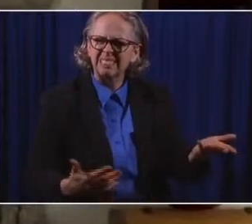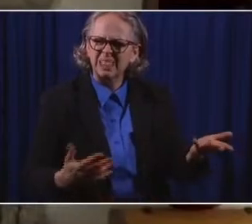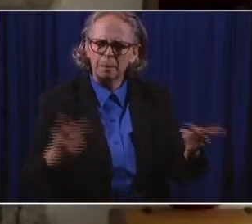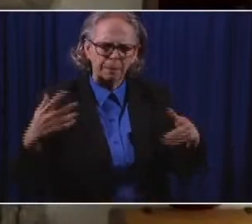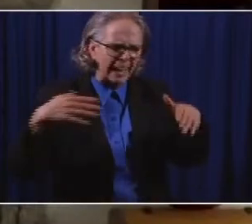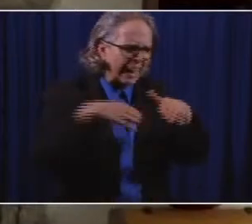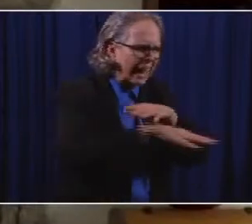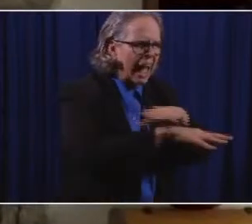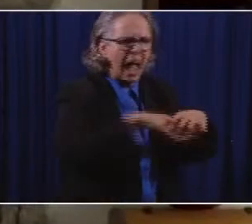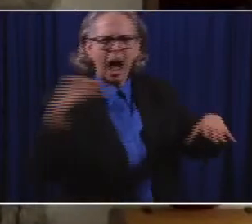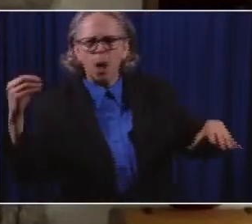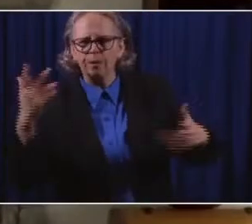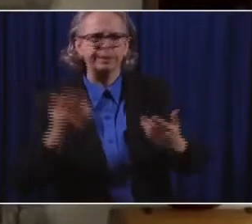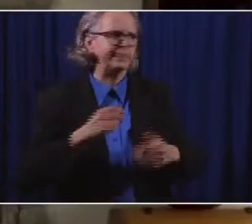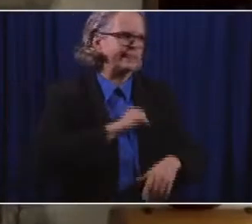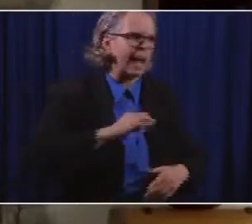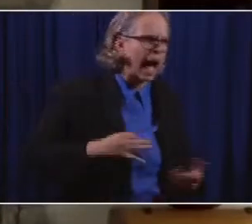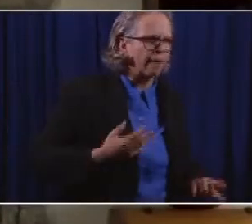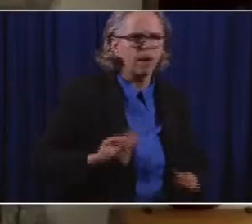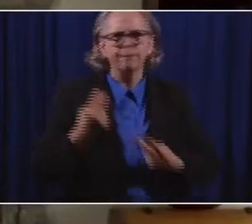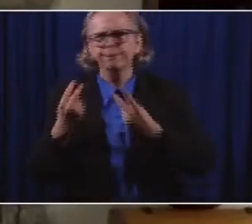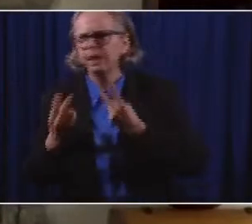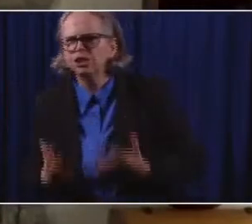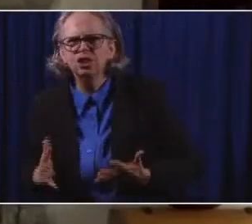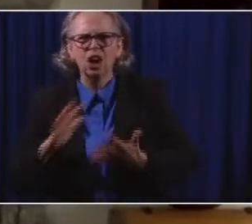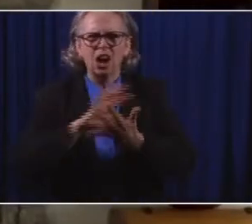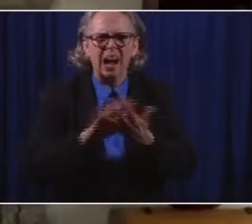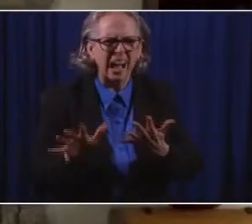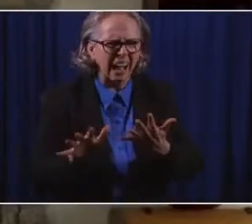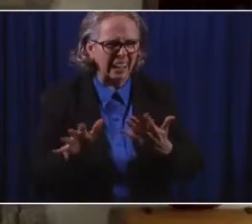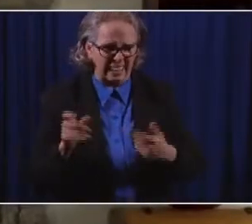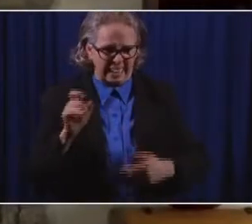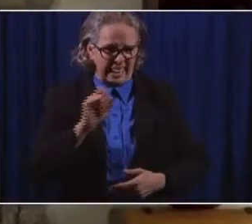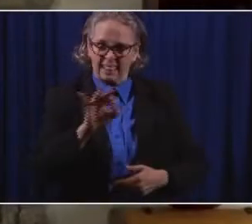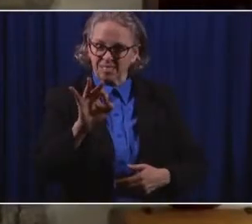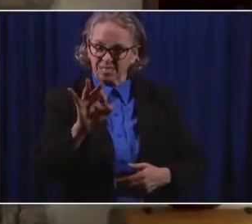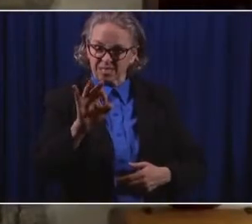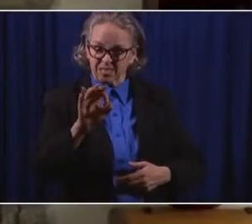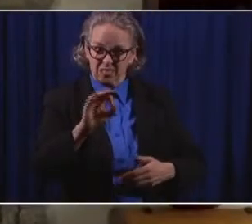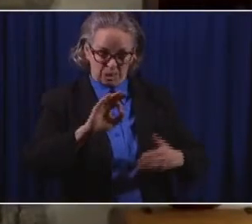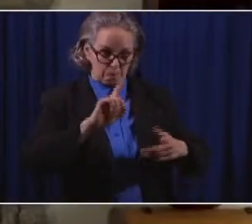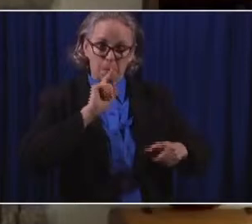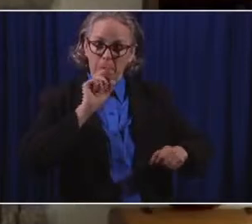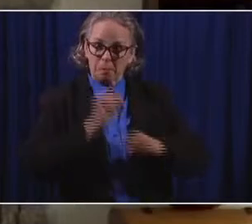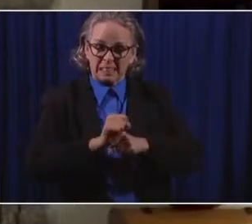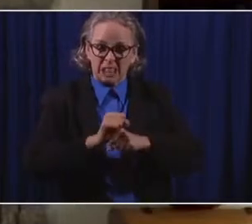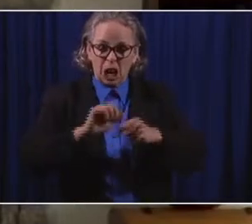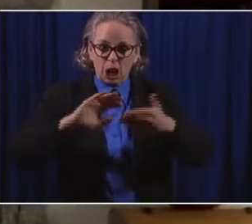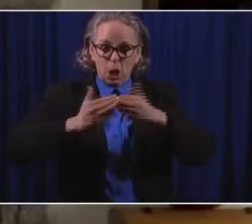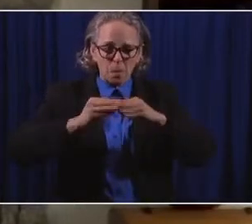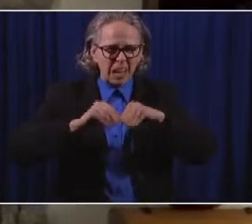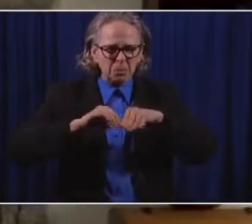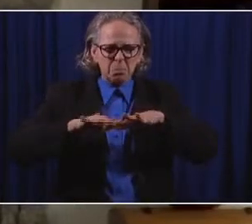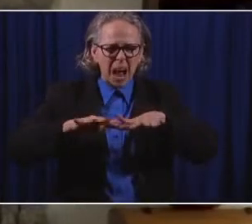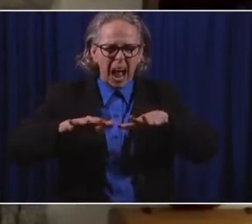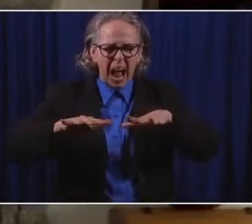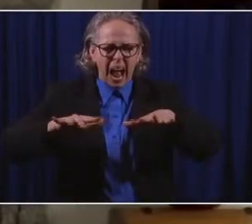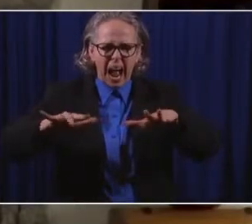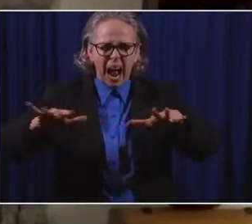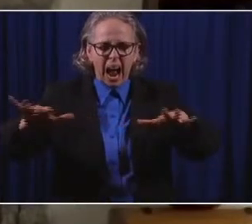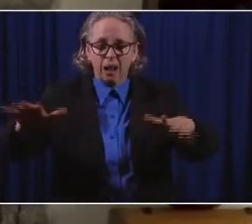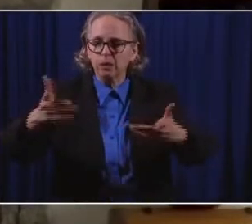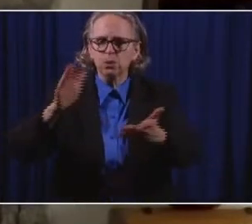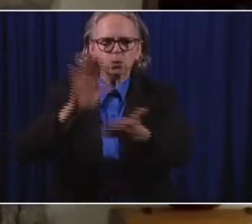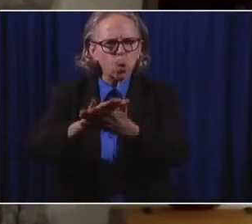when you've got broad spread in the community, you're going to see broad spread eventually you're going to see spread in the nursing home, no